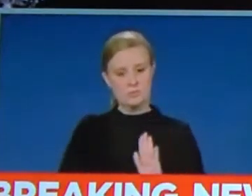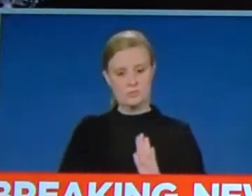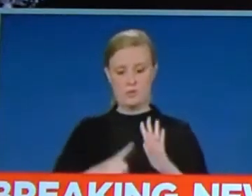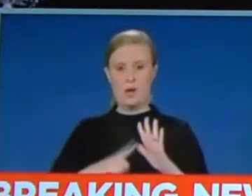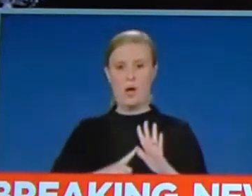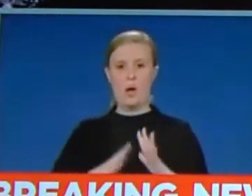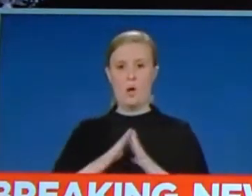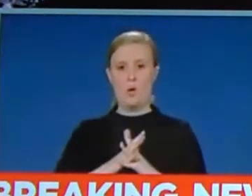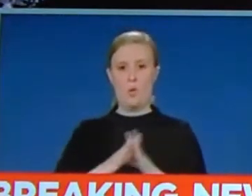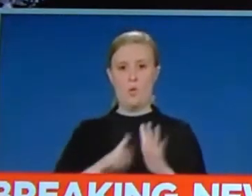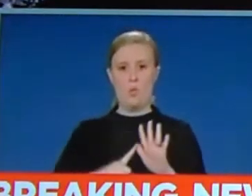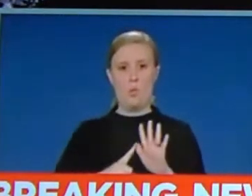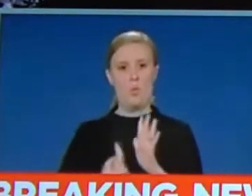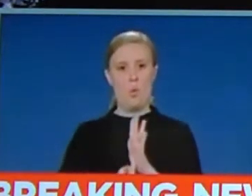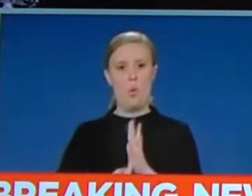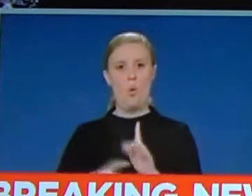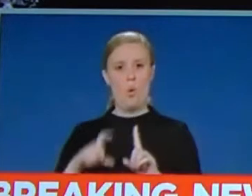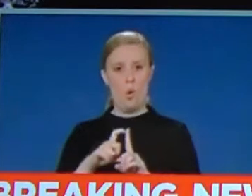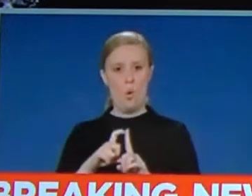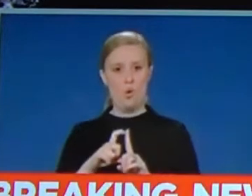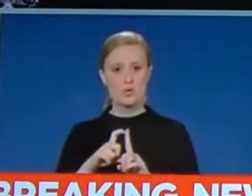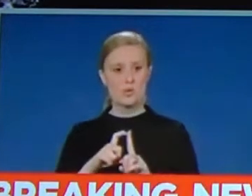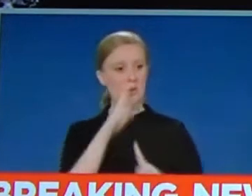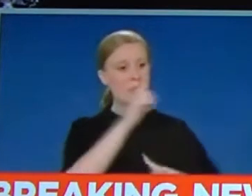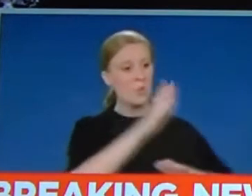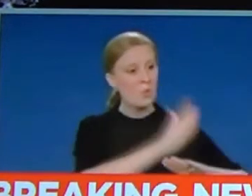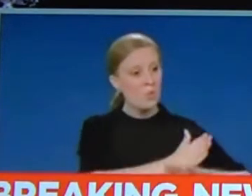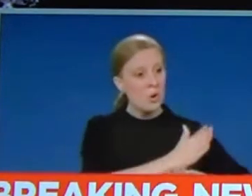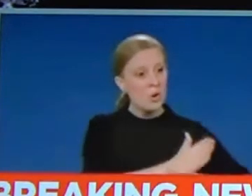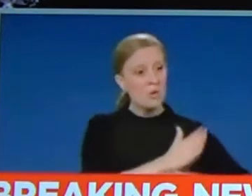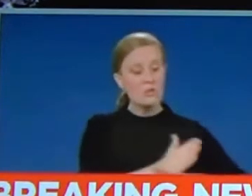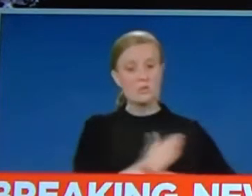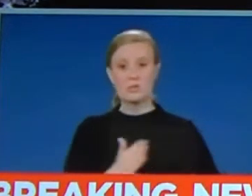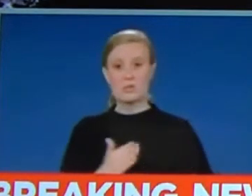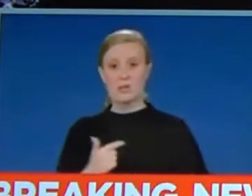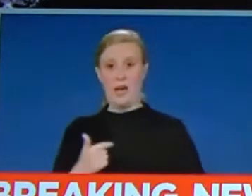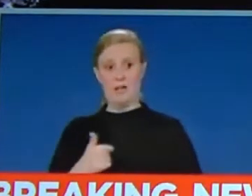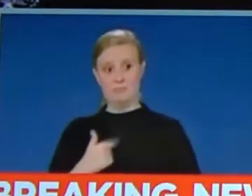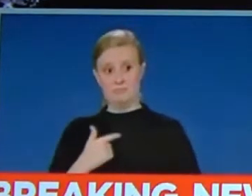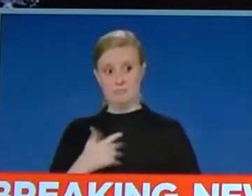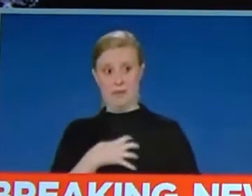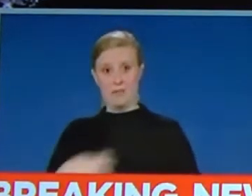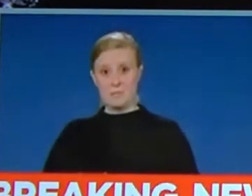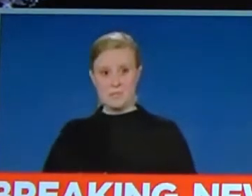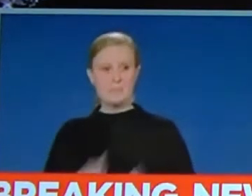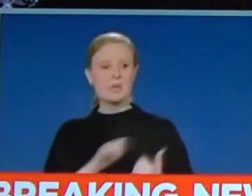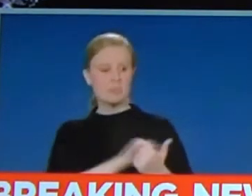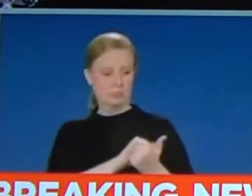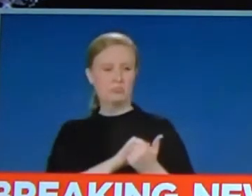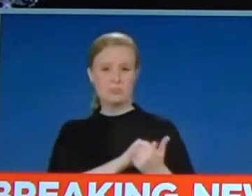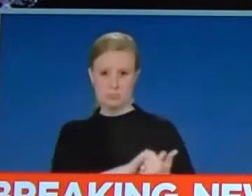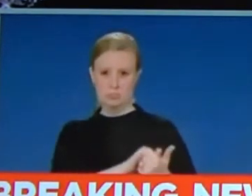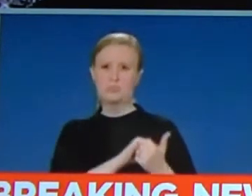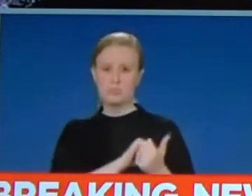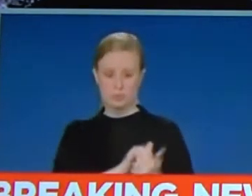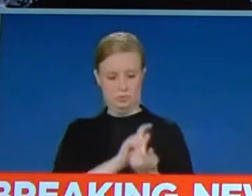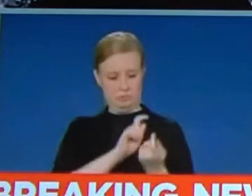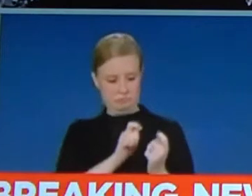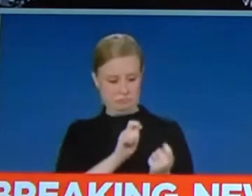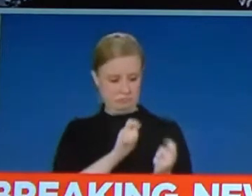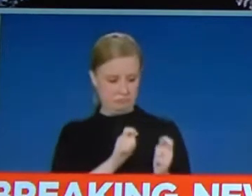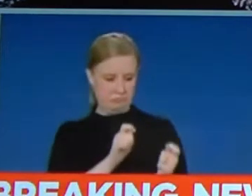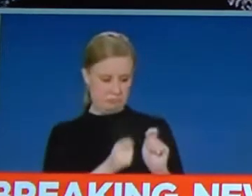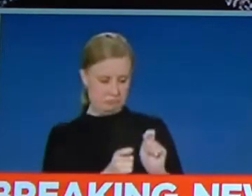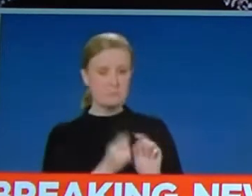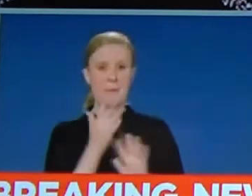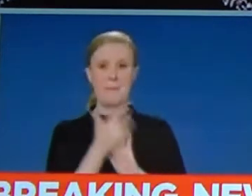done cooperatively and quietly, but it has been utterly critical to saving what I believe to be tens of thousands of jobs. And it's probably fair